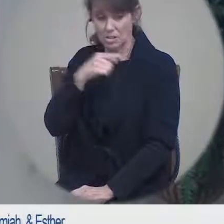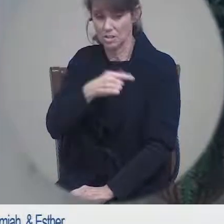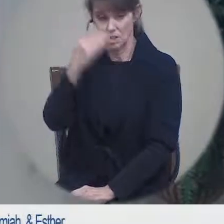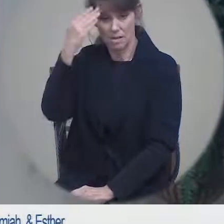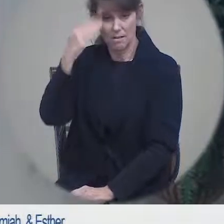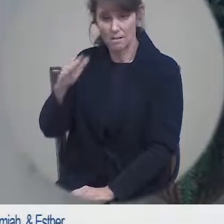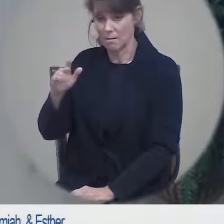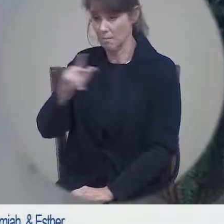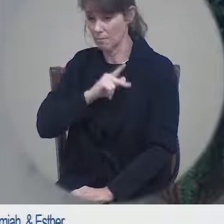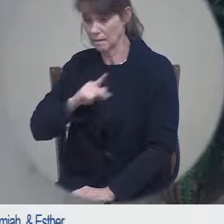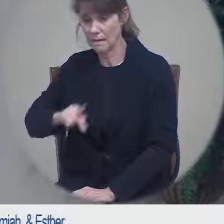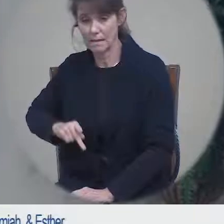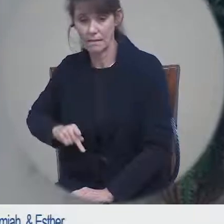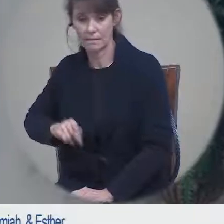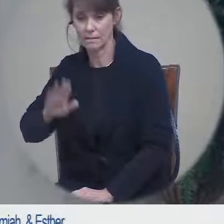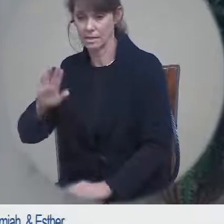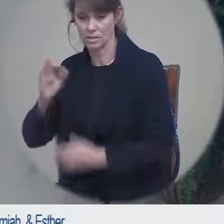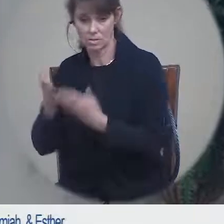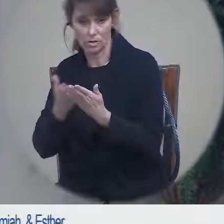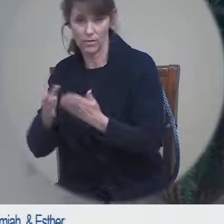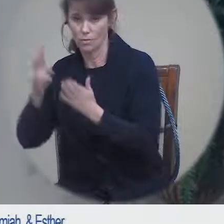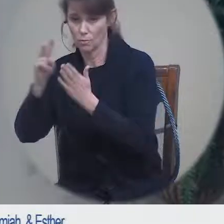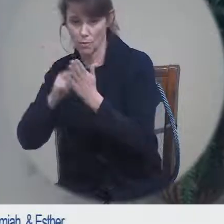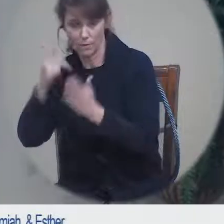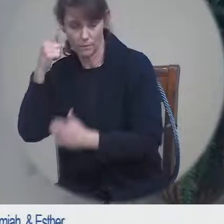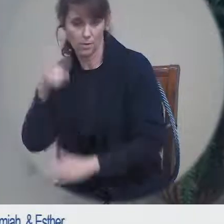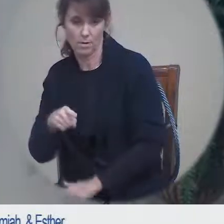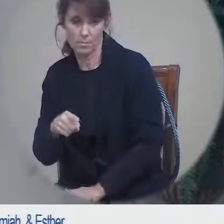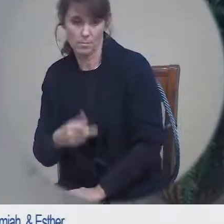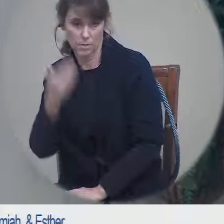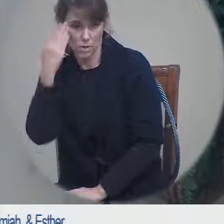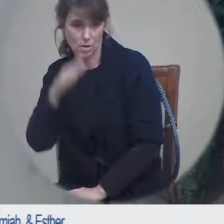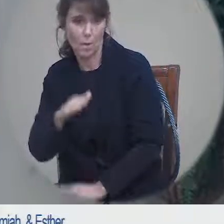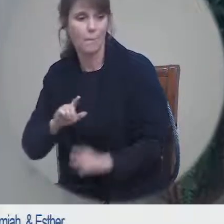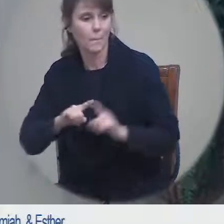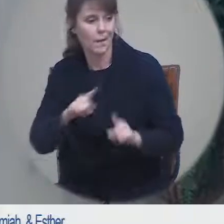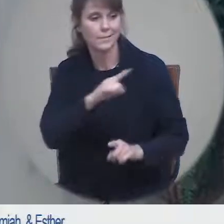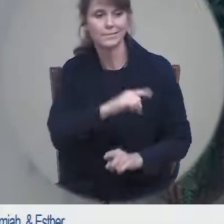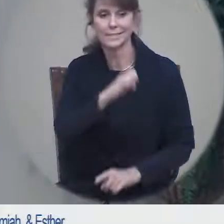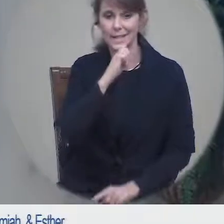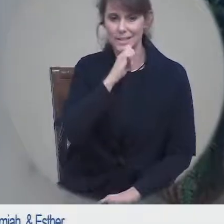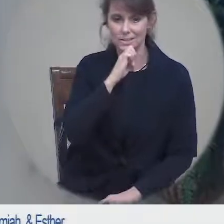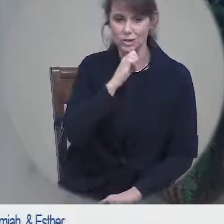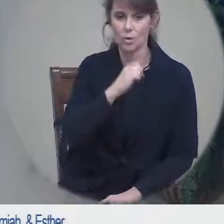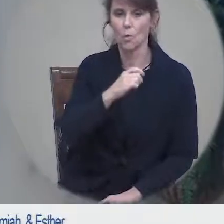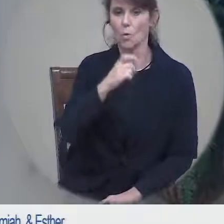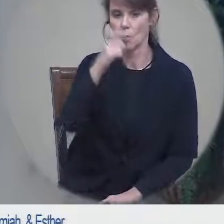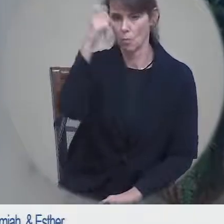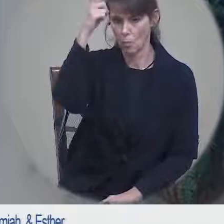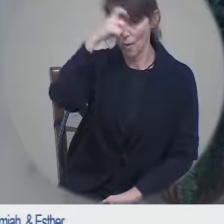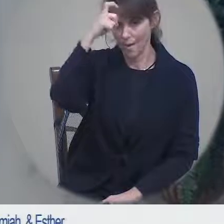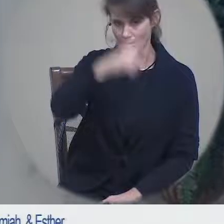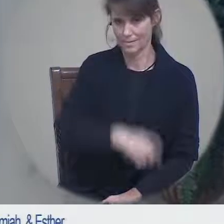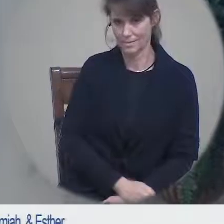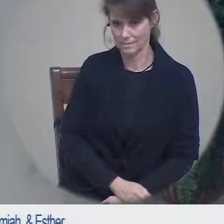in her words, everything. And that made him much